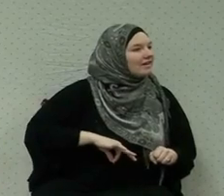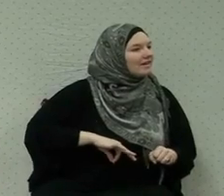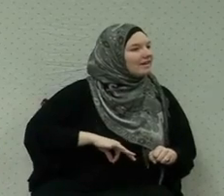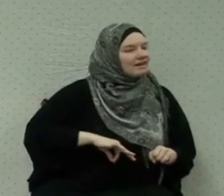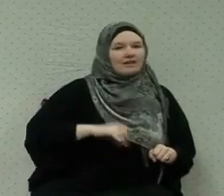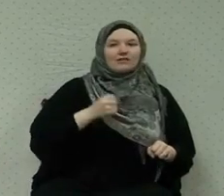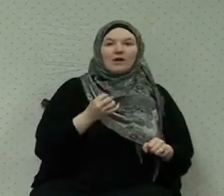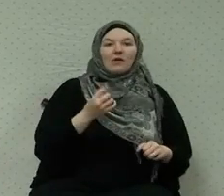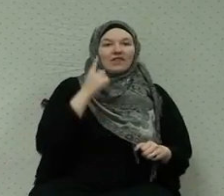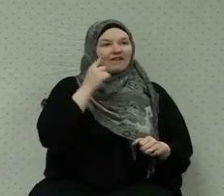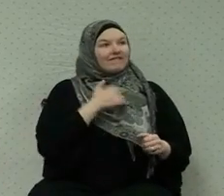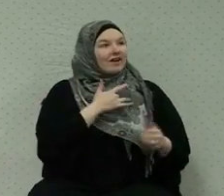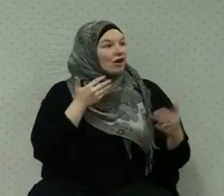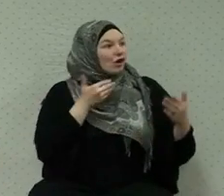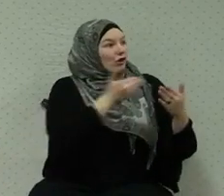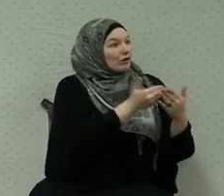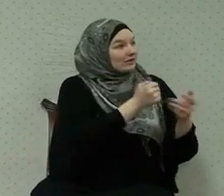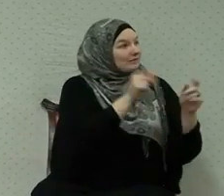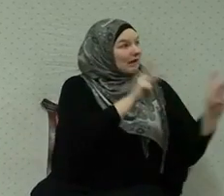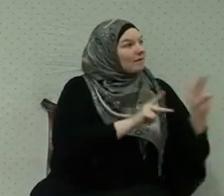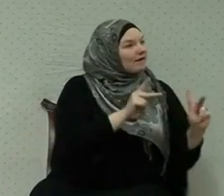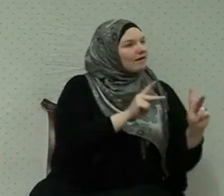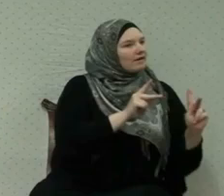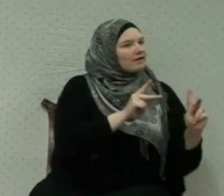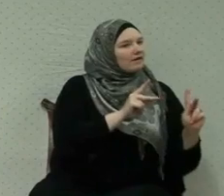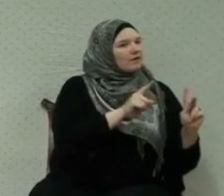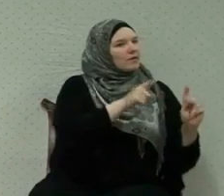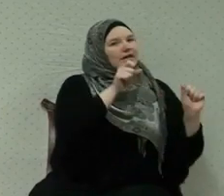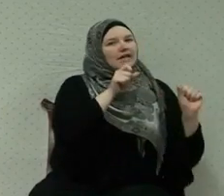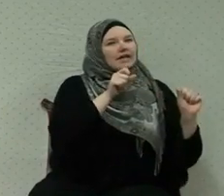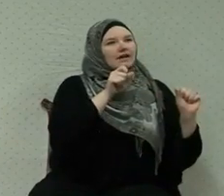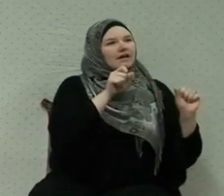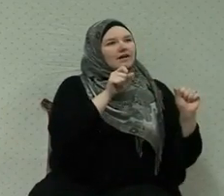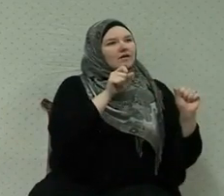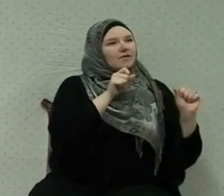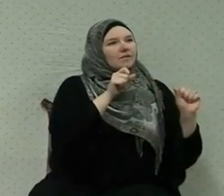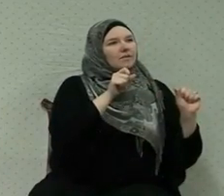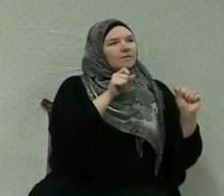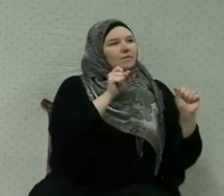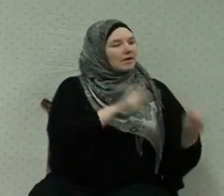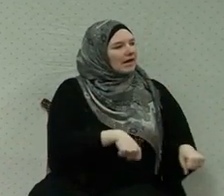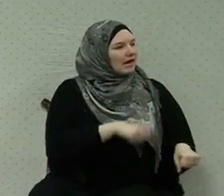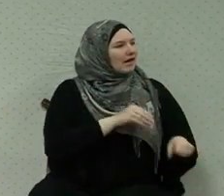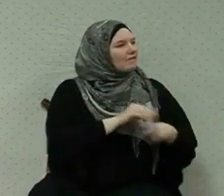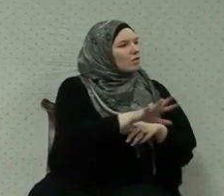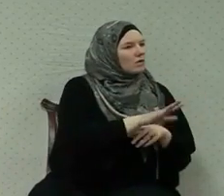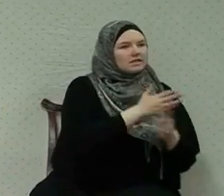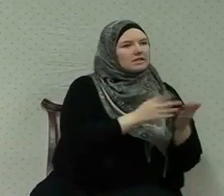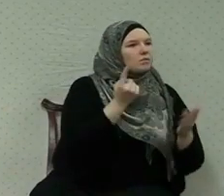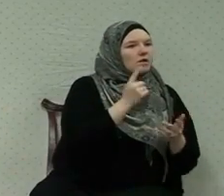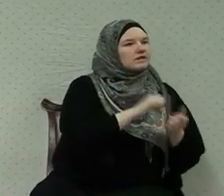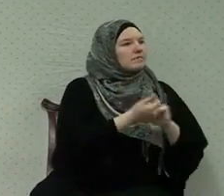we think when we are closer to them, then we can influence somewhat, somehow,